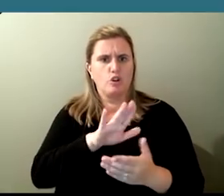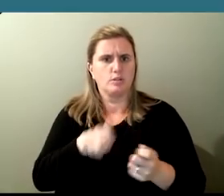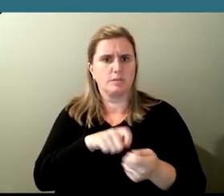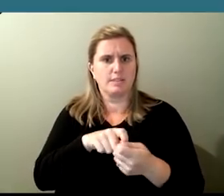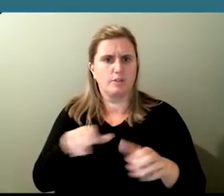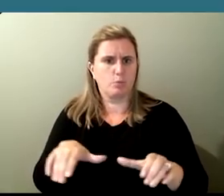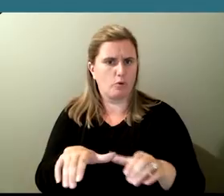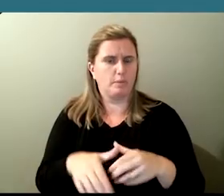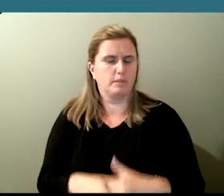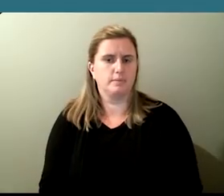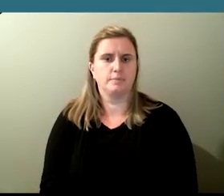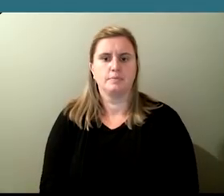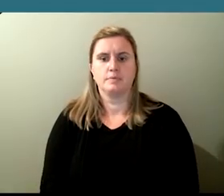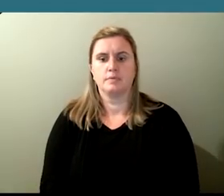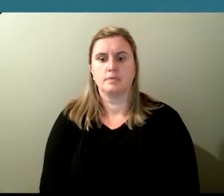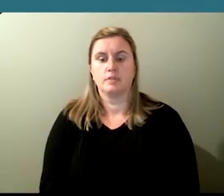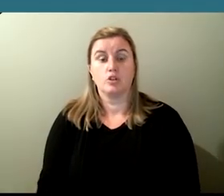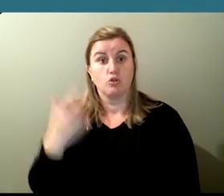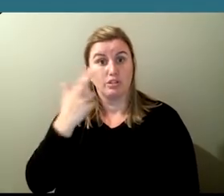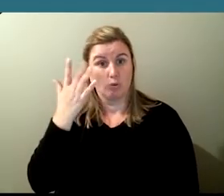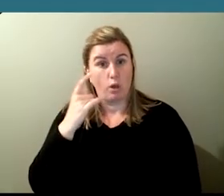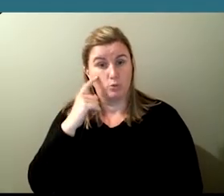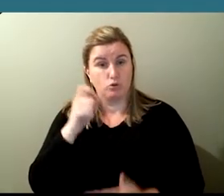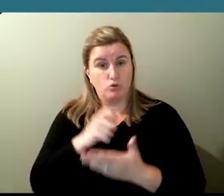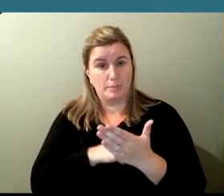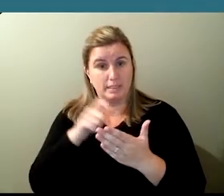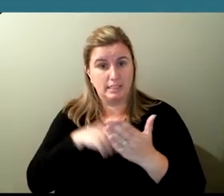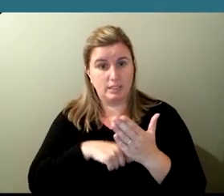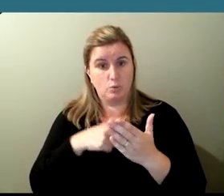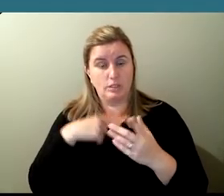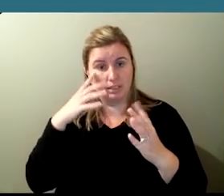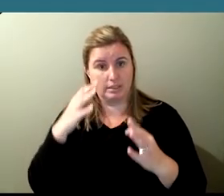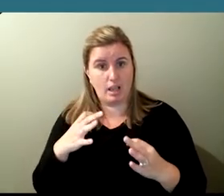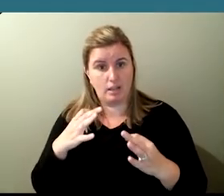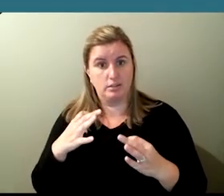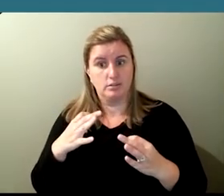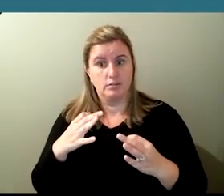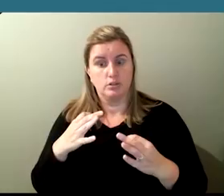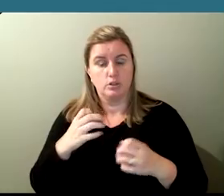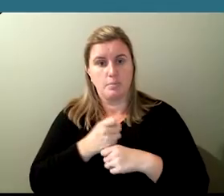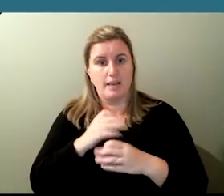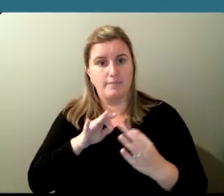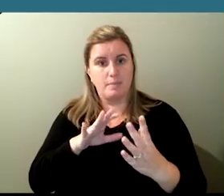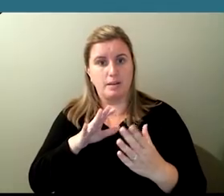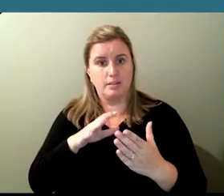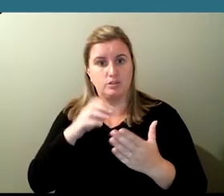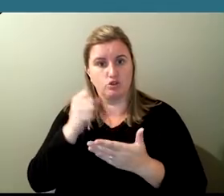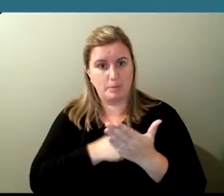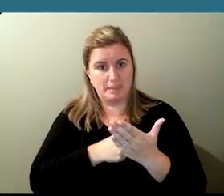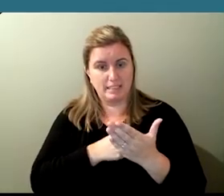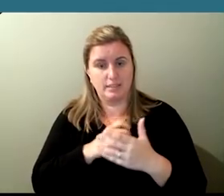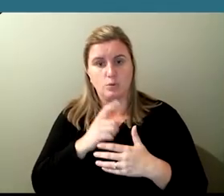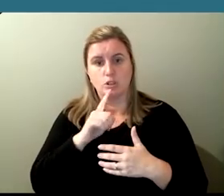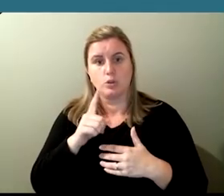performance. And the reason why feedback was scripted, or we decided to make feedback scripted, was